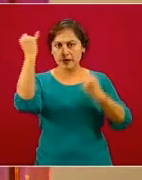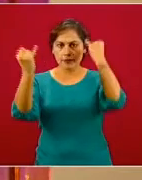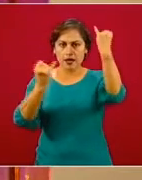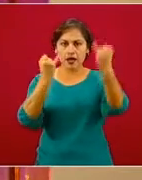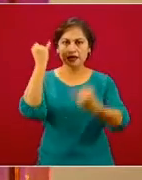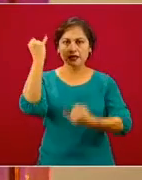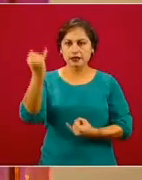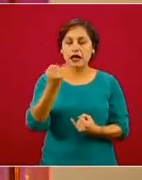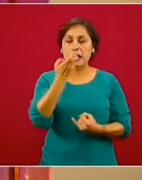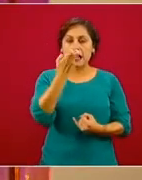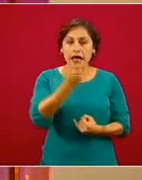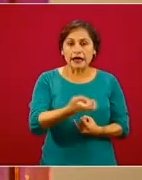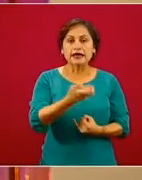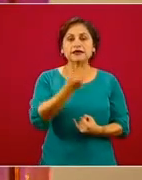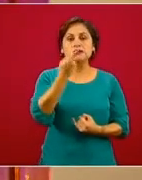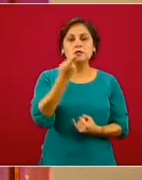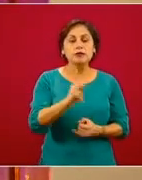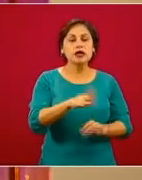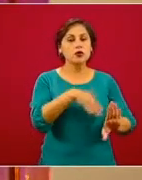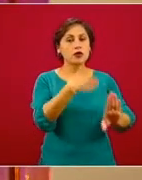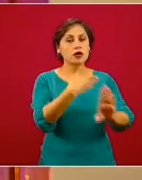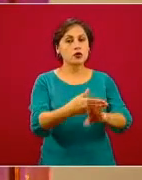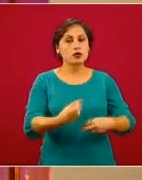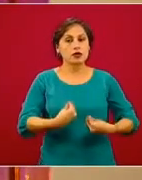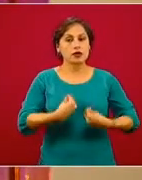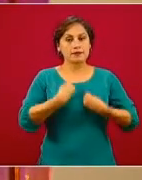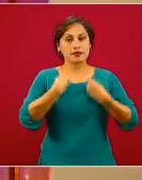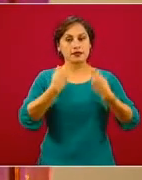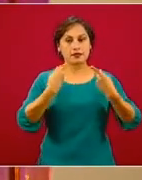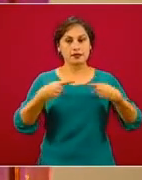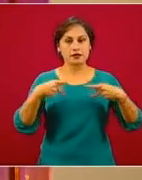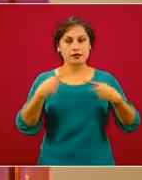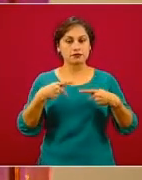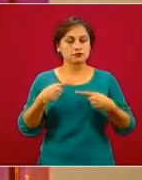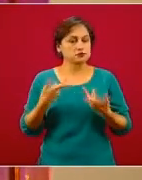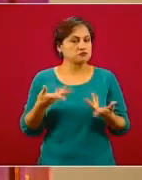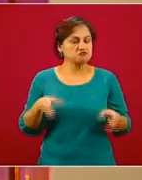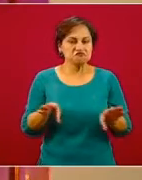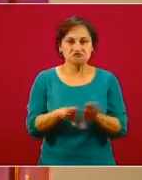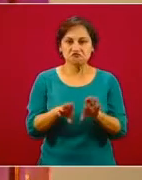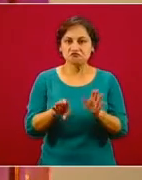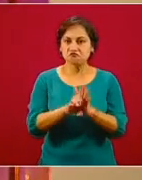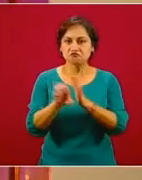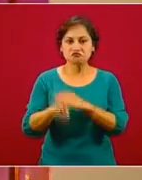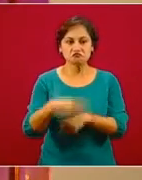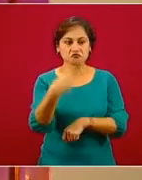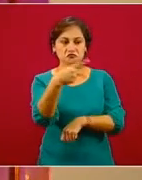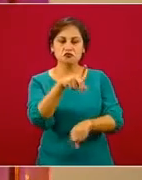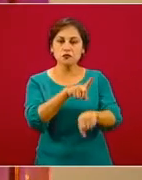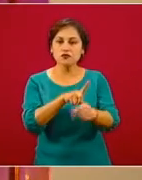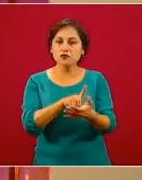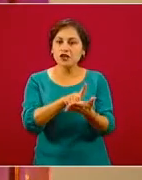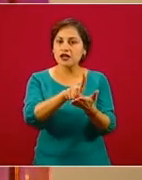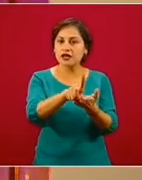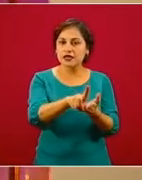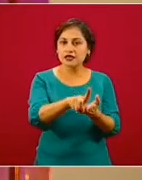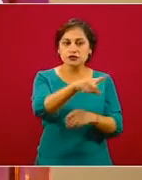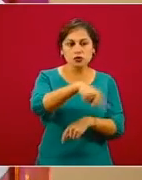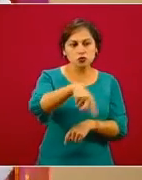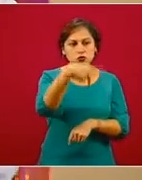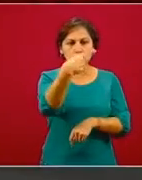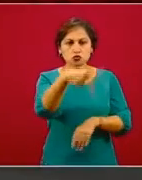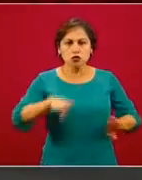prejudices and stereotypes. And this can affect people's lives. It means that these people might have their rights